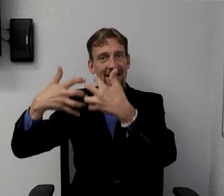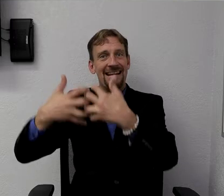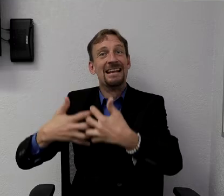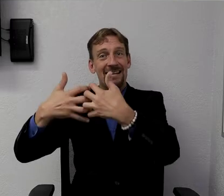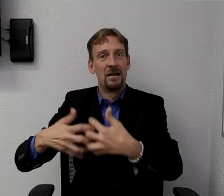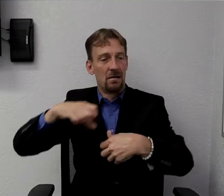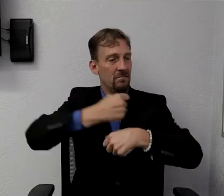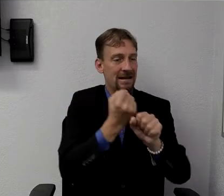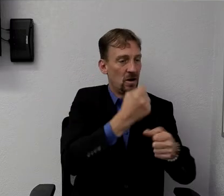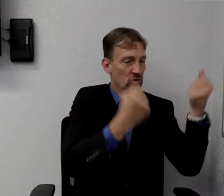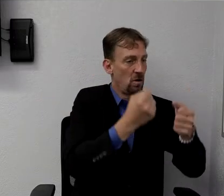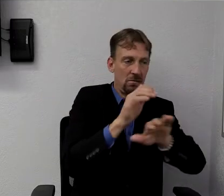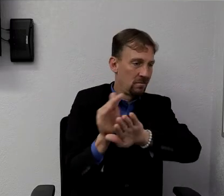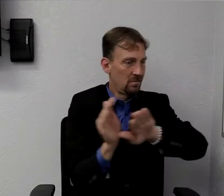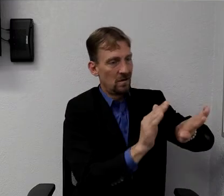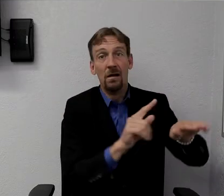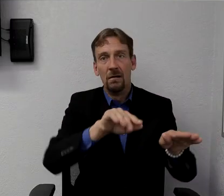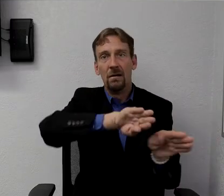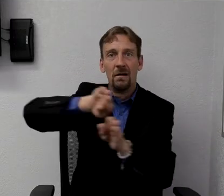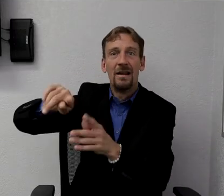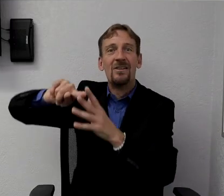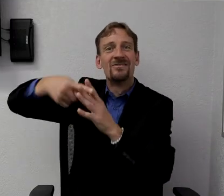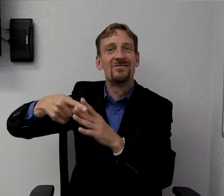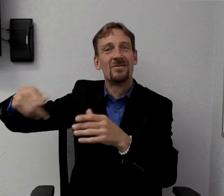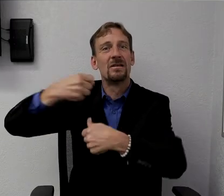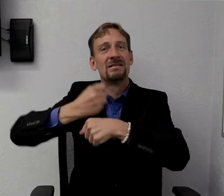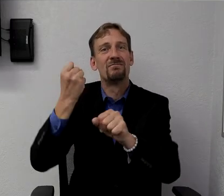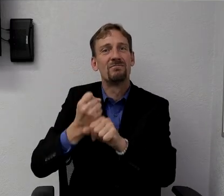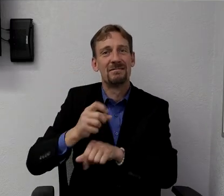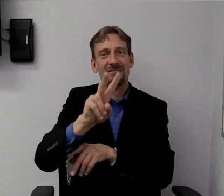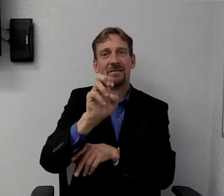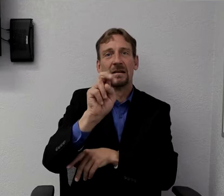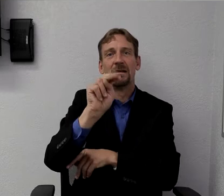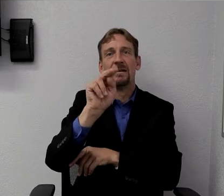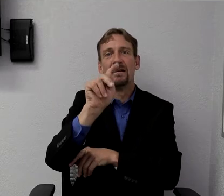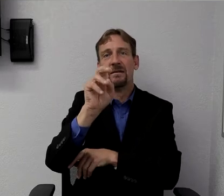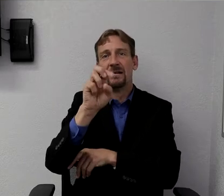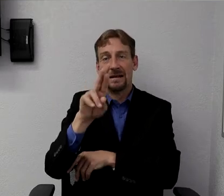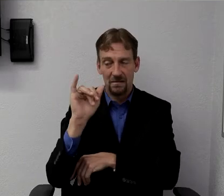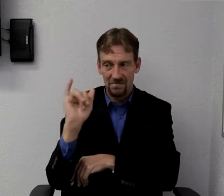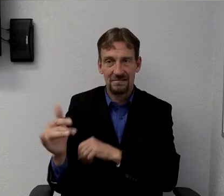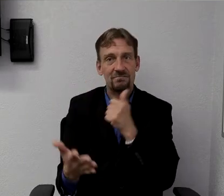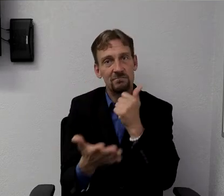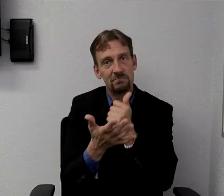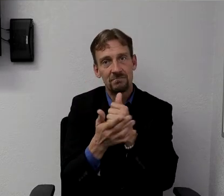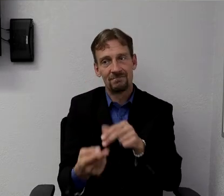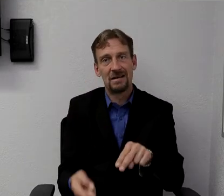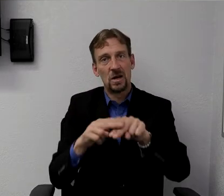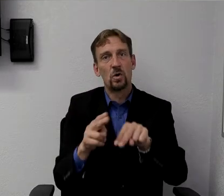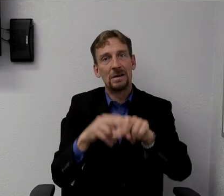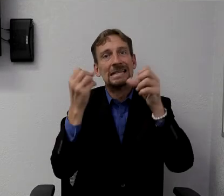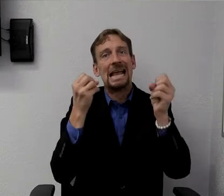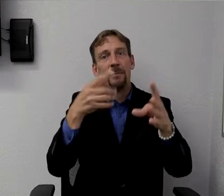manufacture additional ventilators is to help increase the supply. I think somebody told